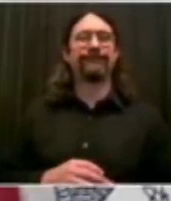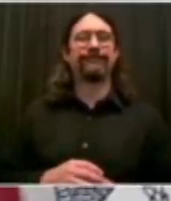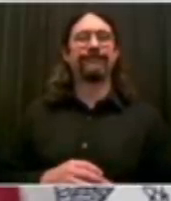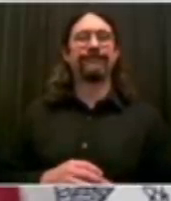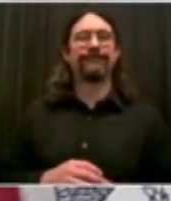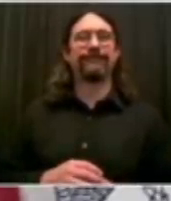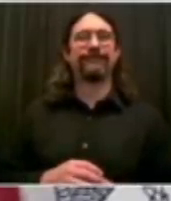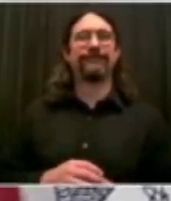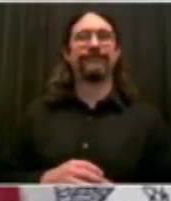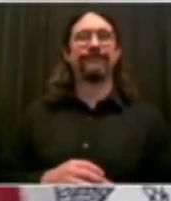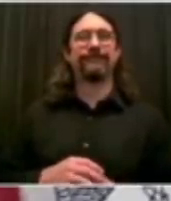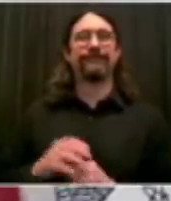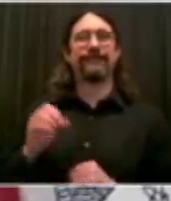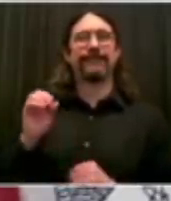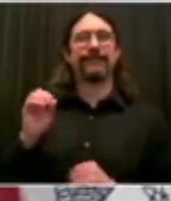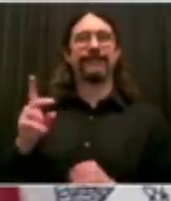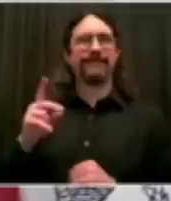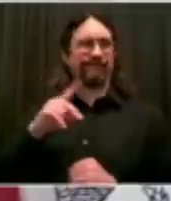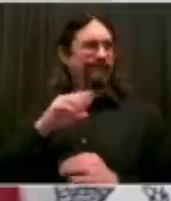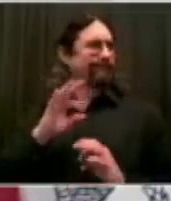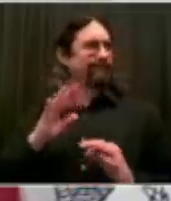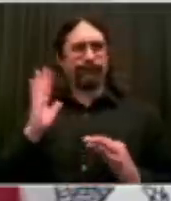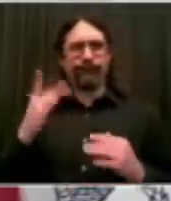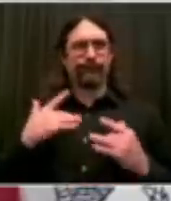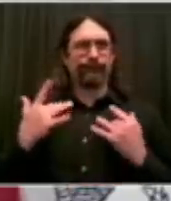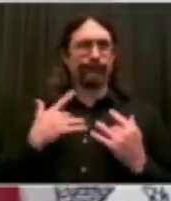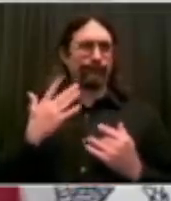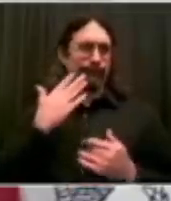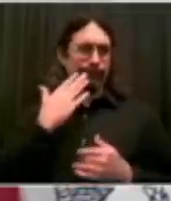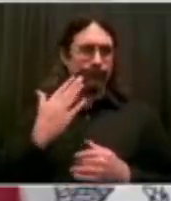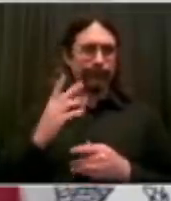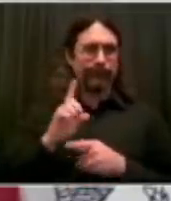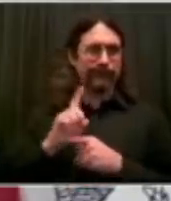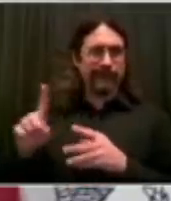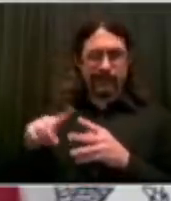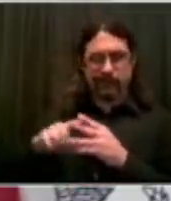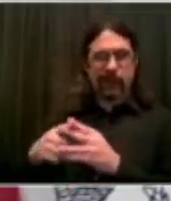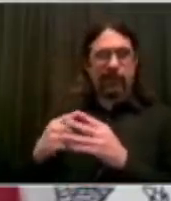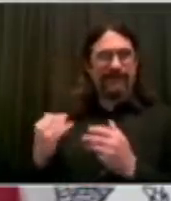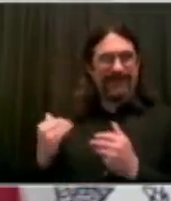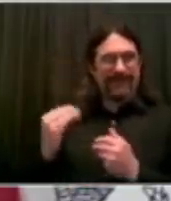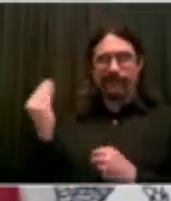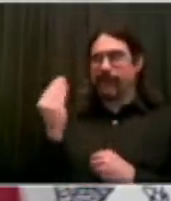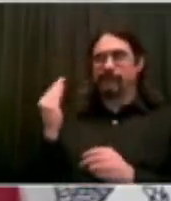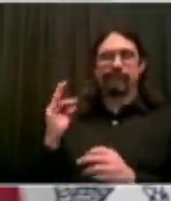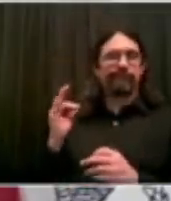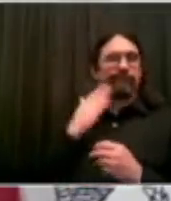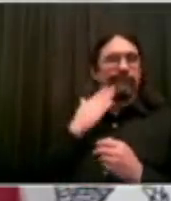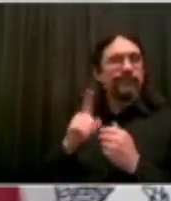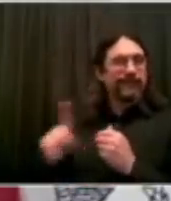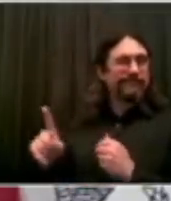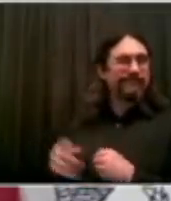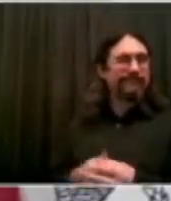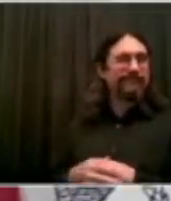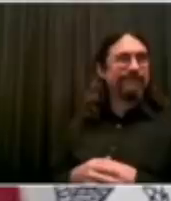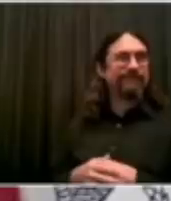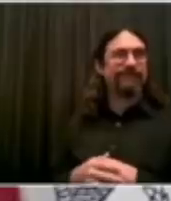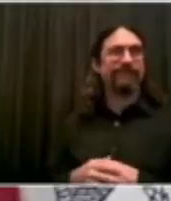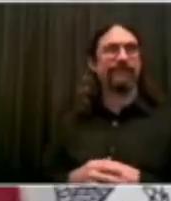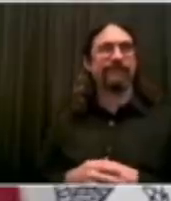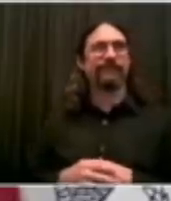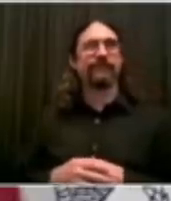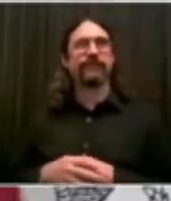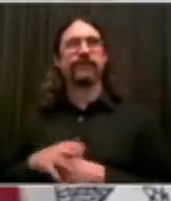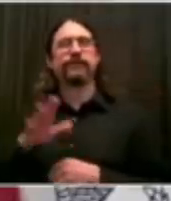First, may we start with this? Last week, you said that you didn't see how Governor Andrew Cuomo could